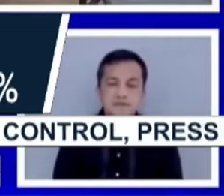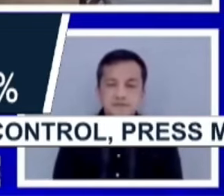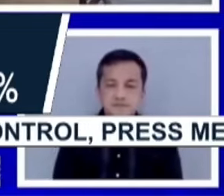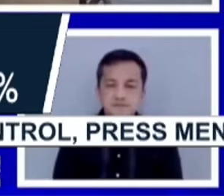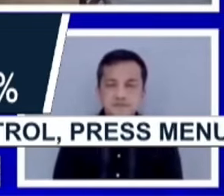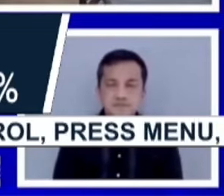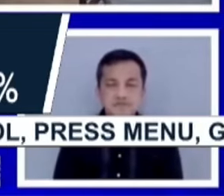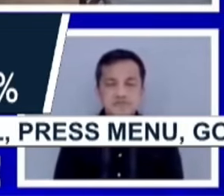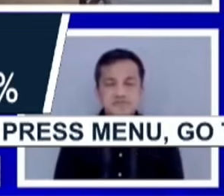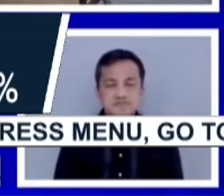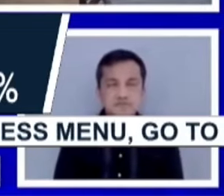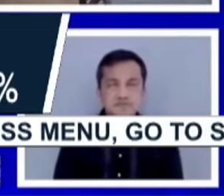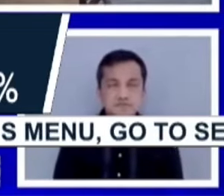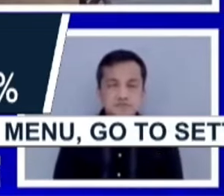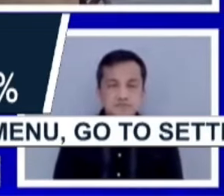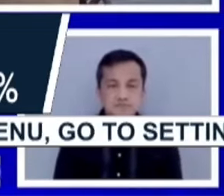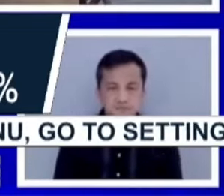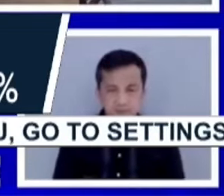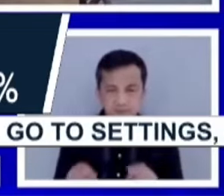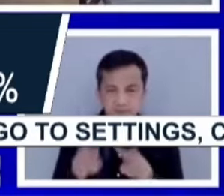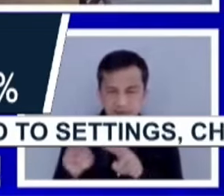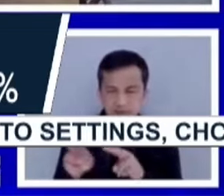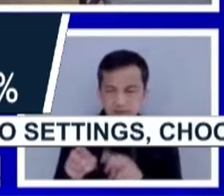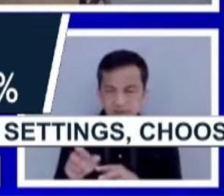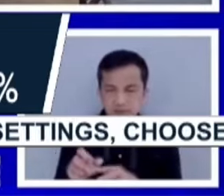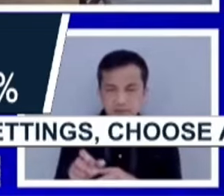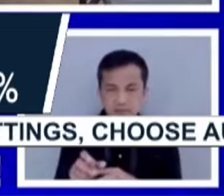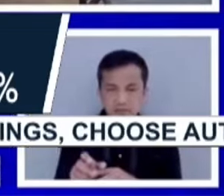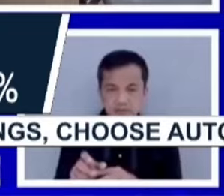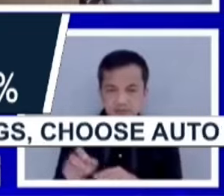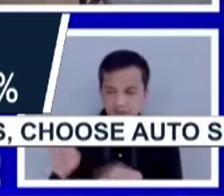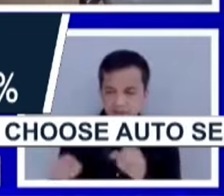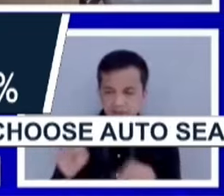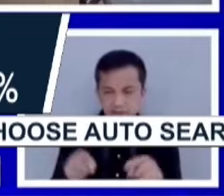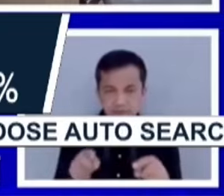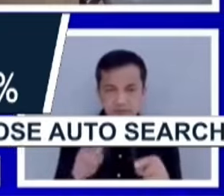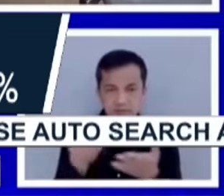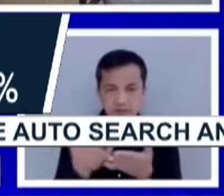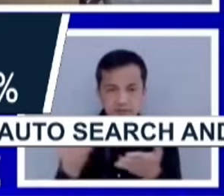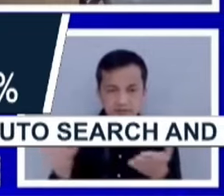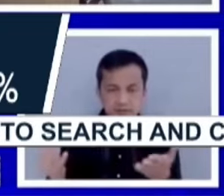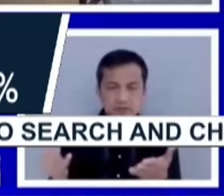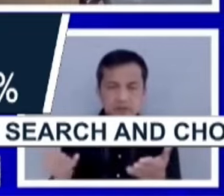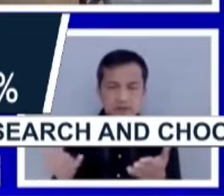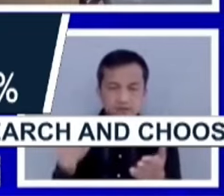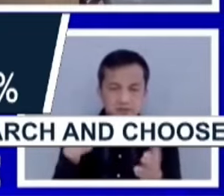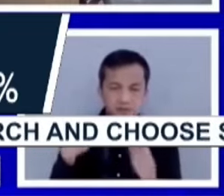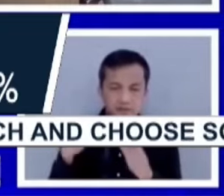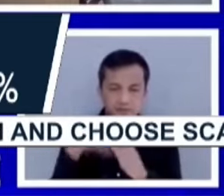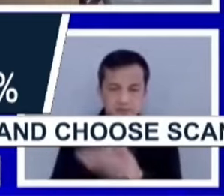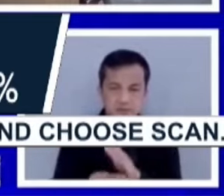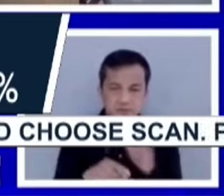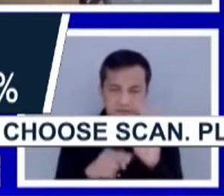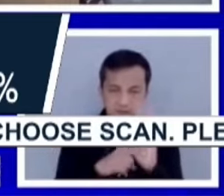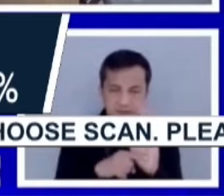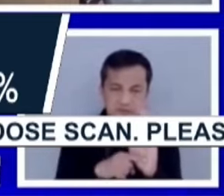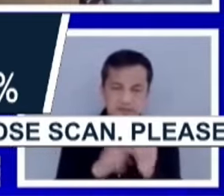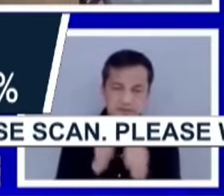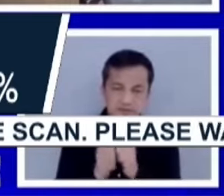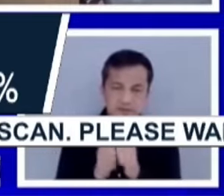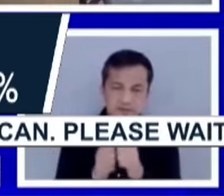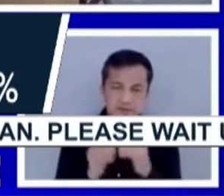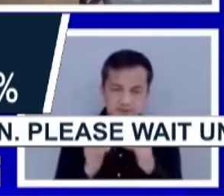titingnan natin yung mga individual items or some group of items, mayroon talagang bumagsak, negative. Ibig sabihin,